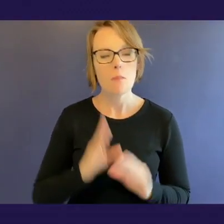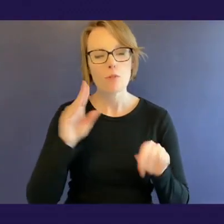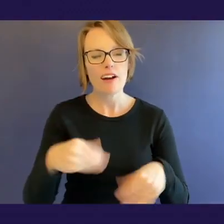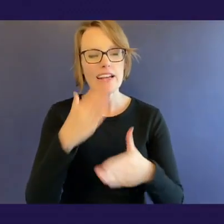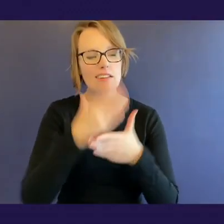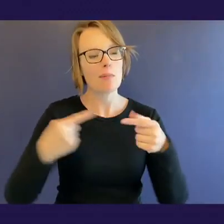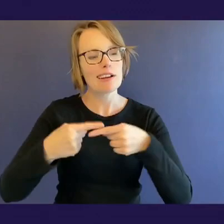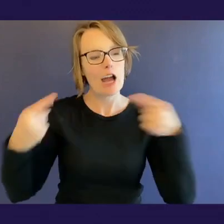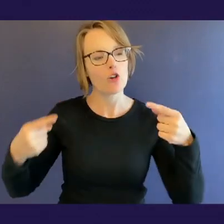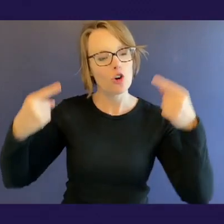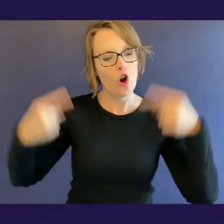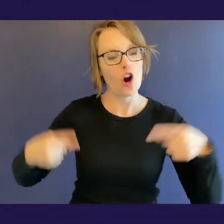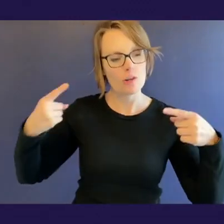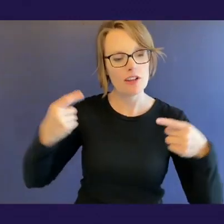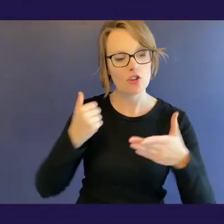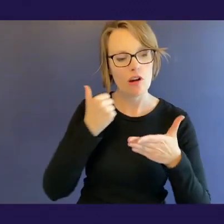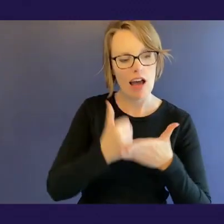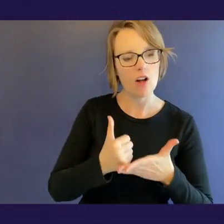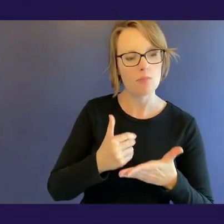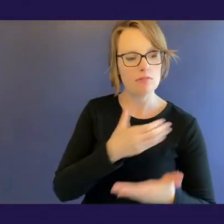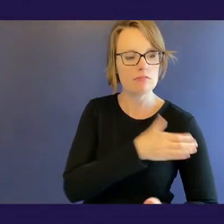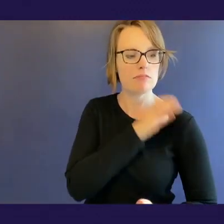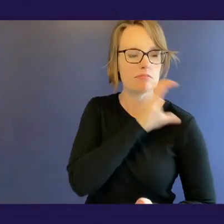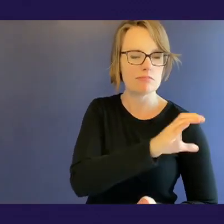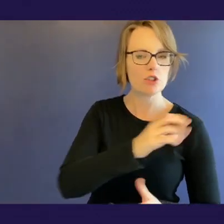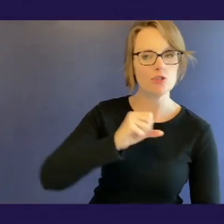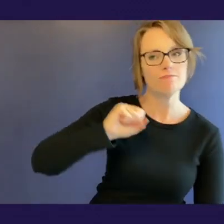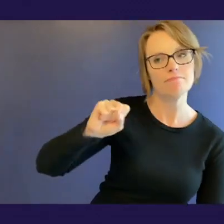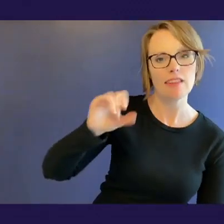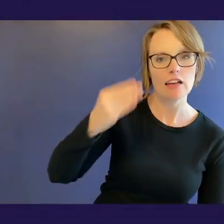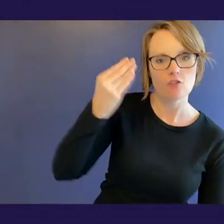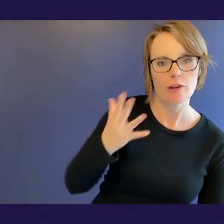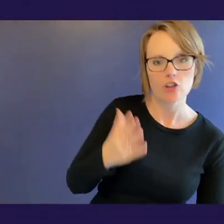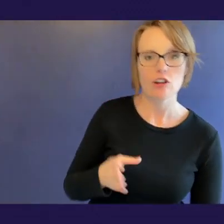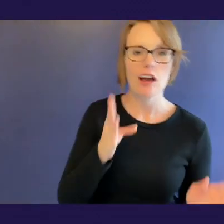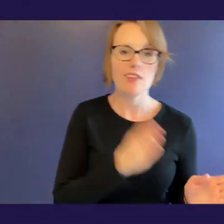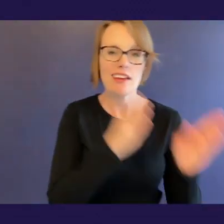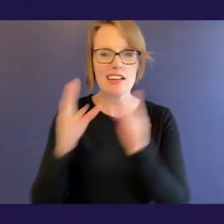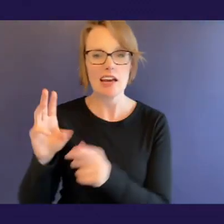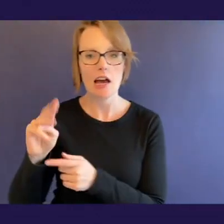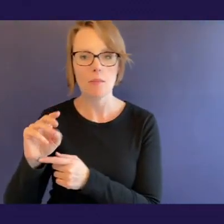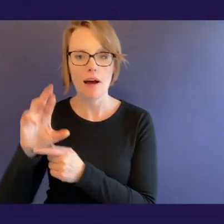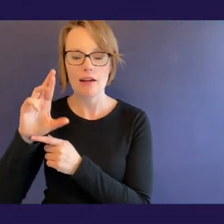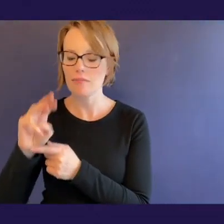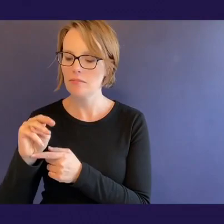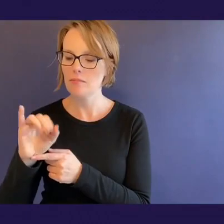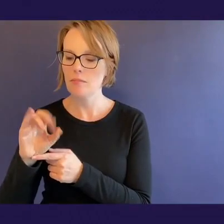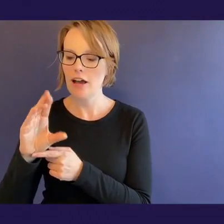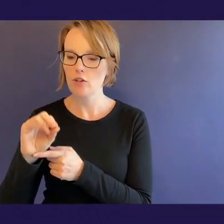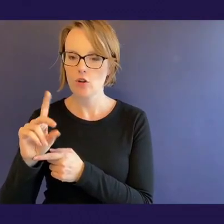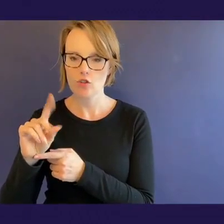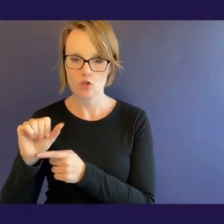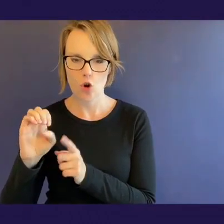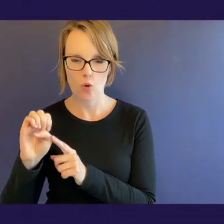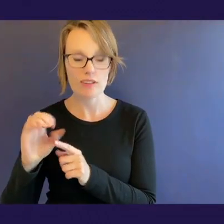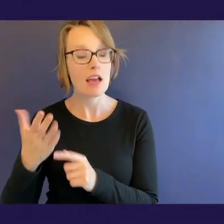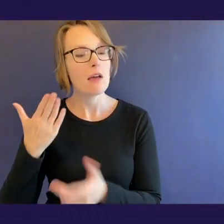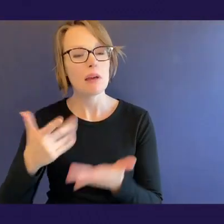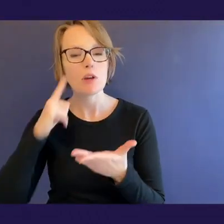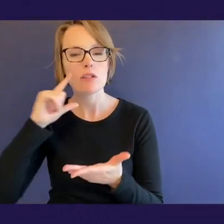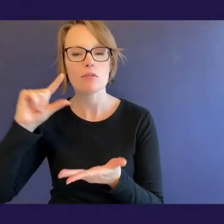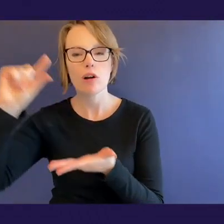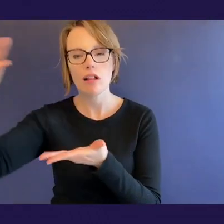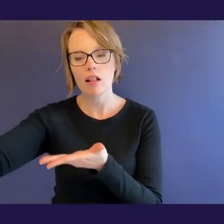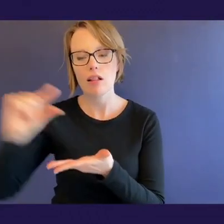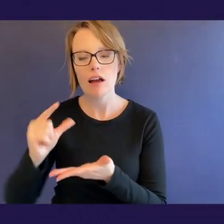manipulative messages. And then a microdose, or an example, a small example of a piece of misinformation that you may